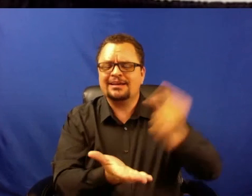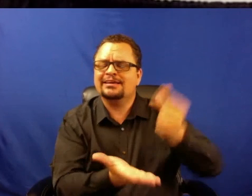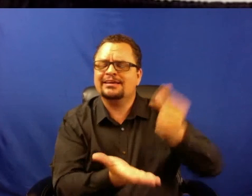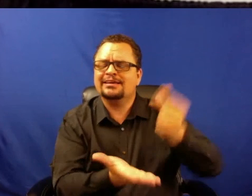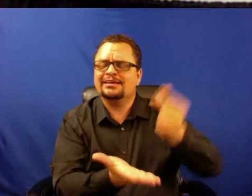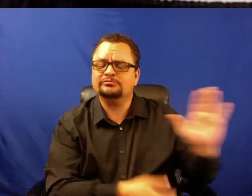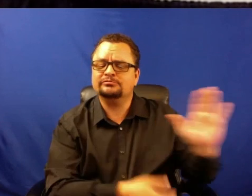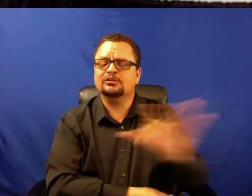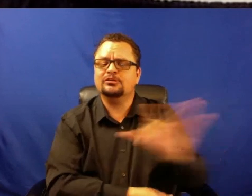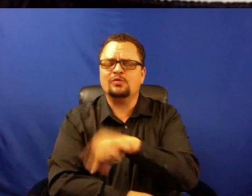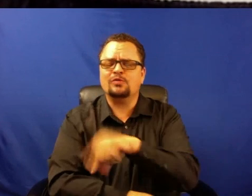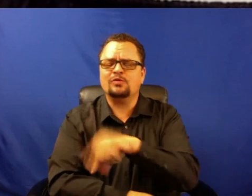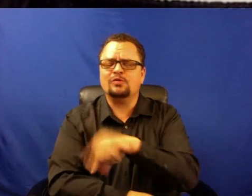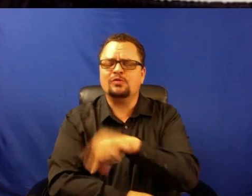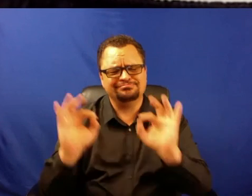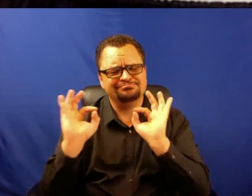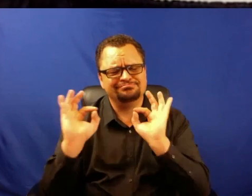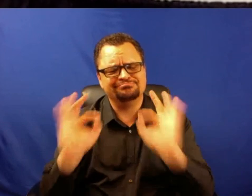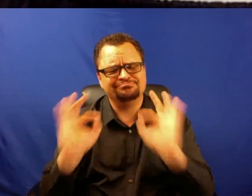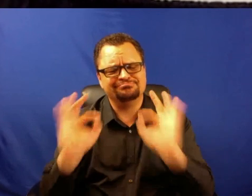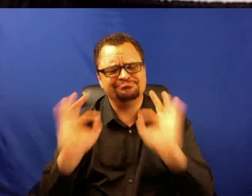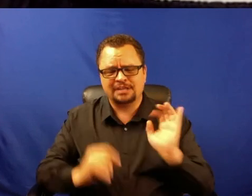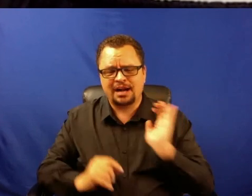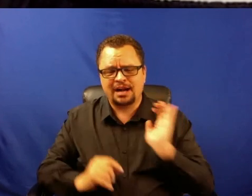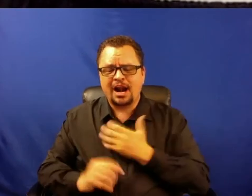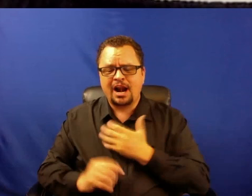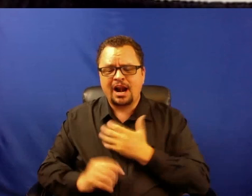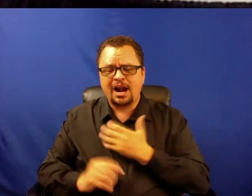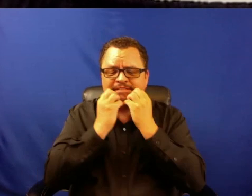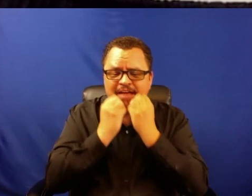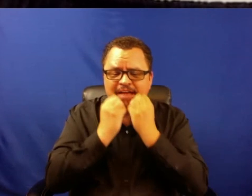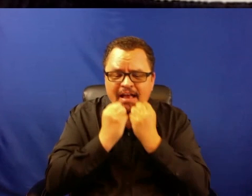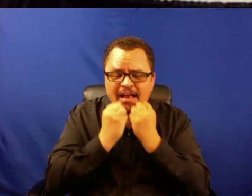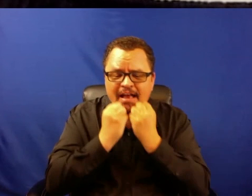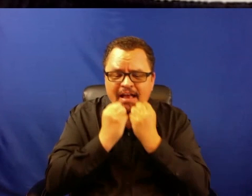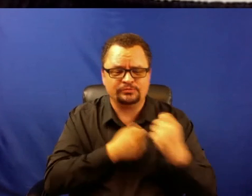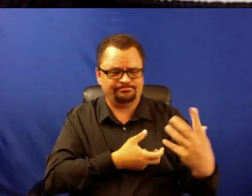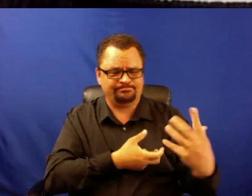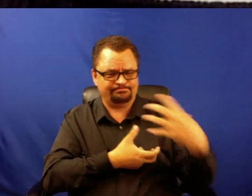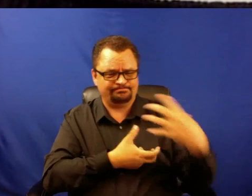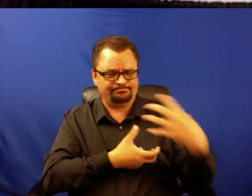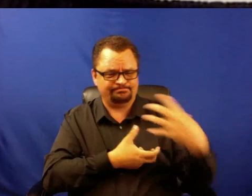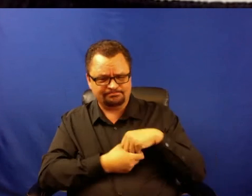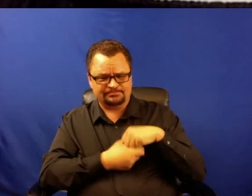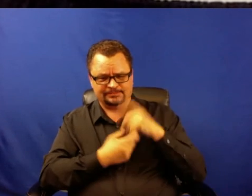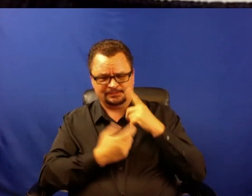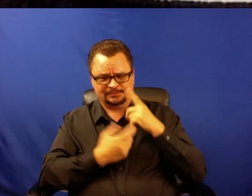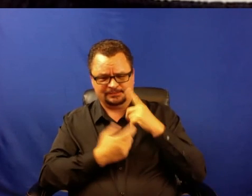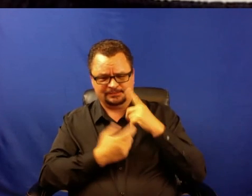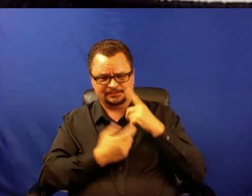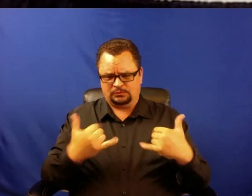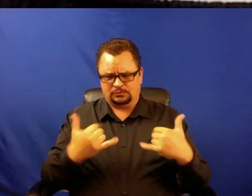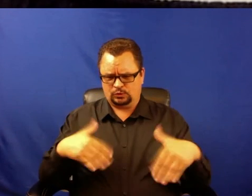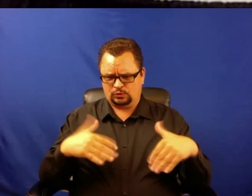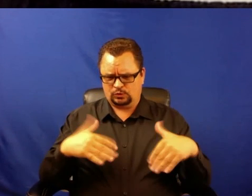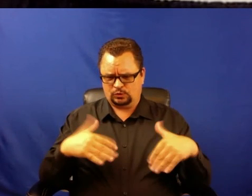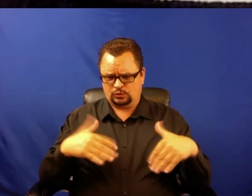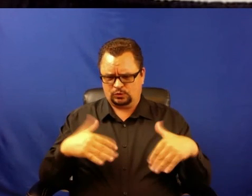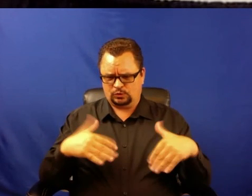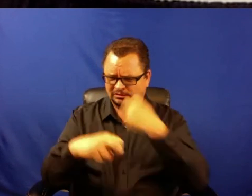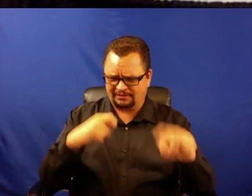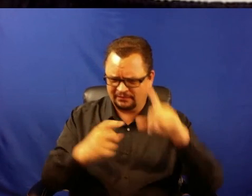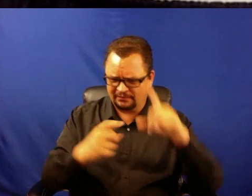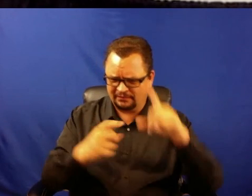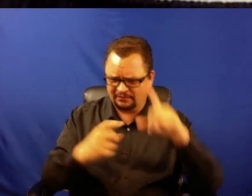think that we're in incredibly difficult times, because even if we had additional money, there's so much that goes along with trying